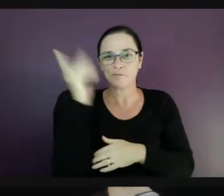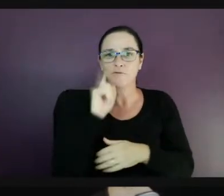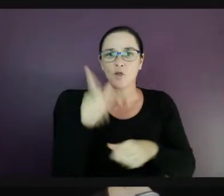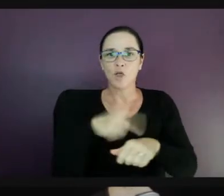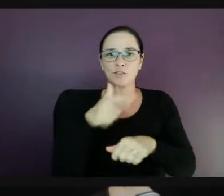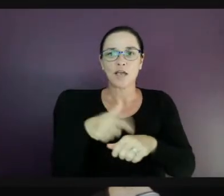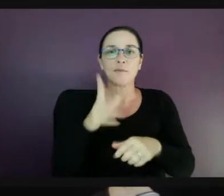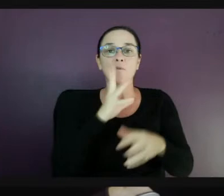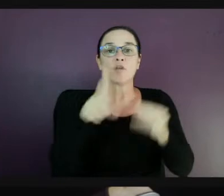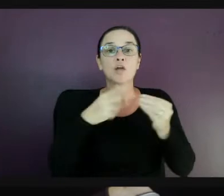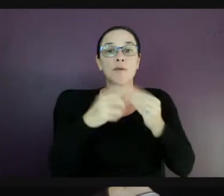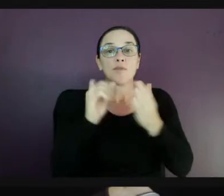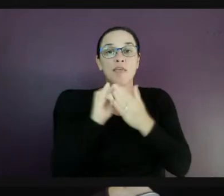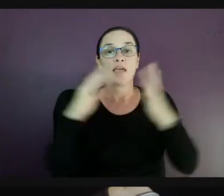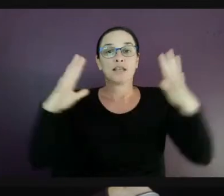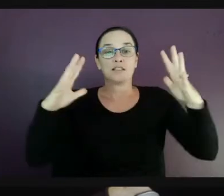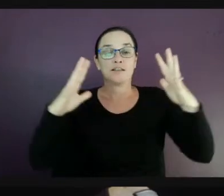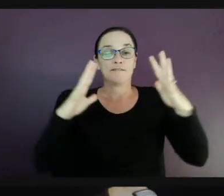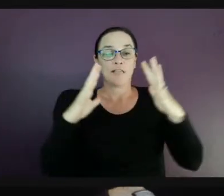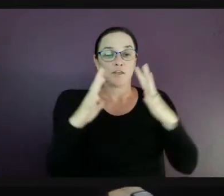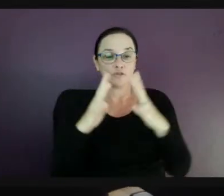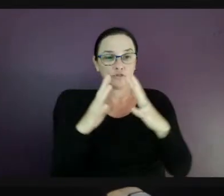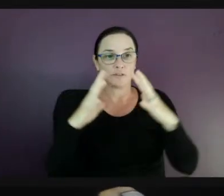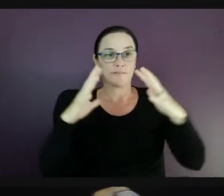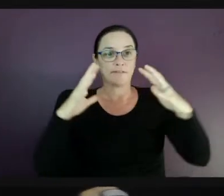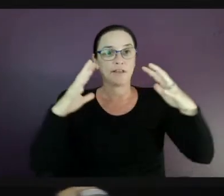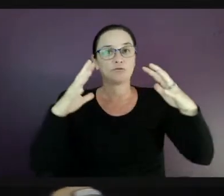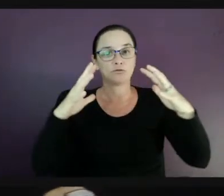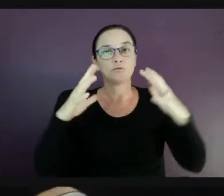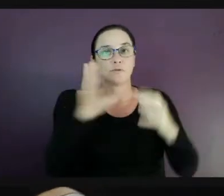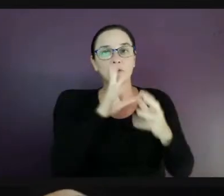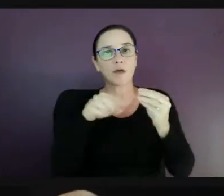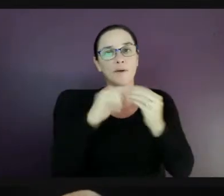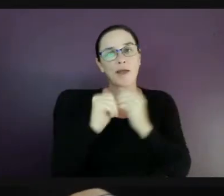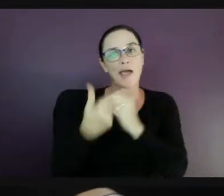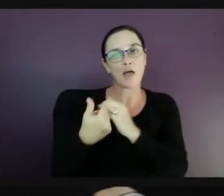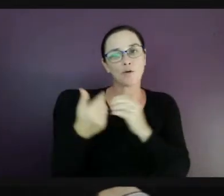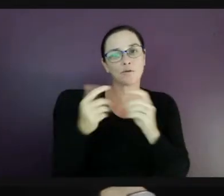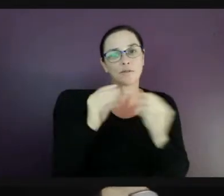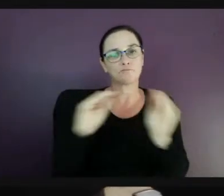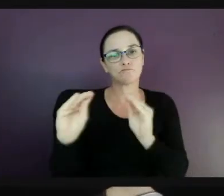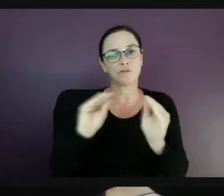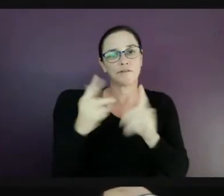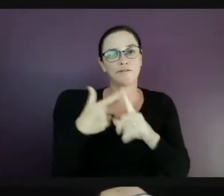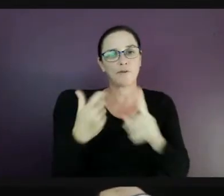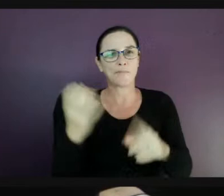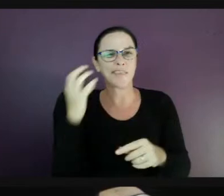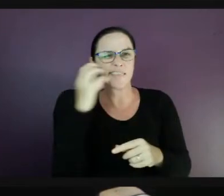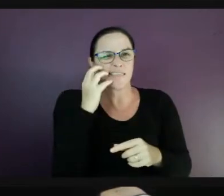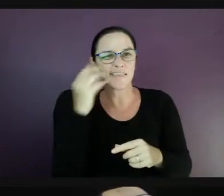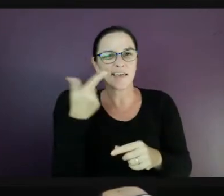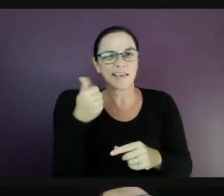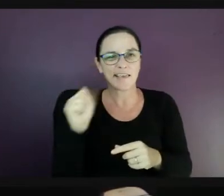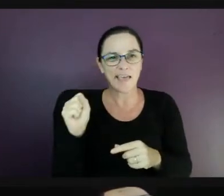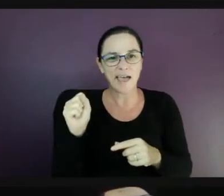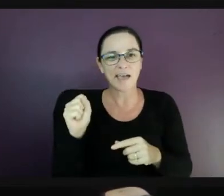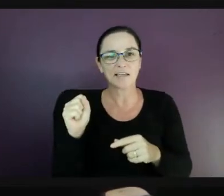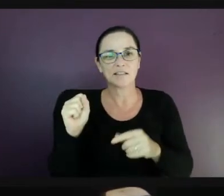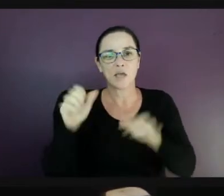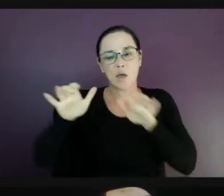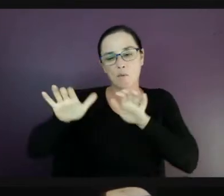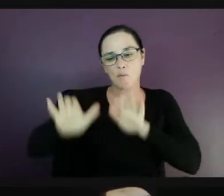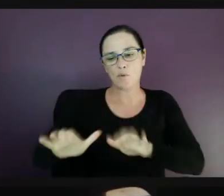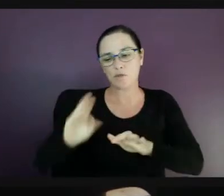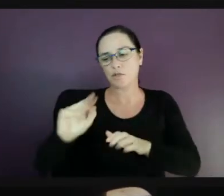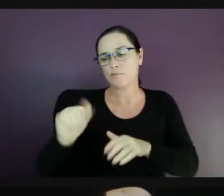inflation signals are thought to be caused by the movement of denser gas poor magma downwards and having the